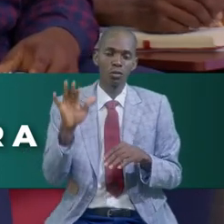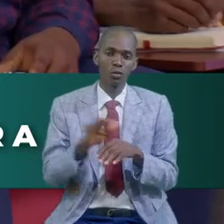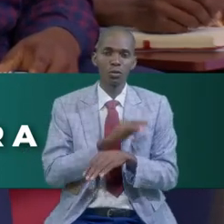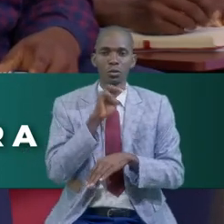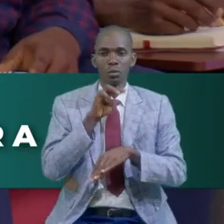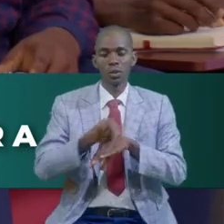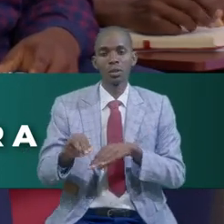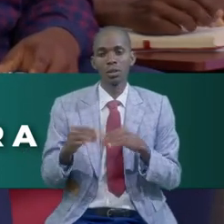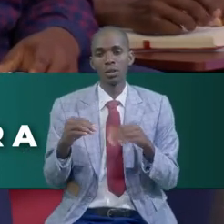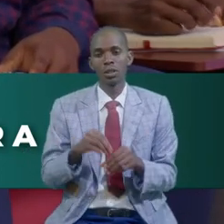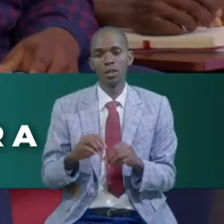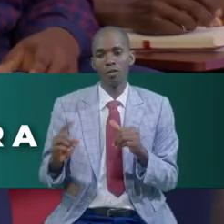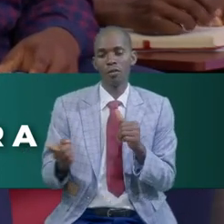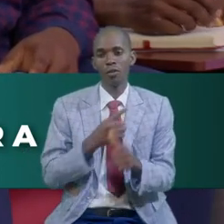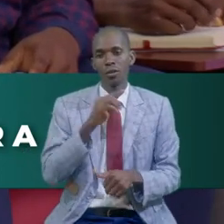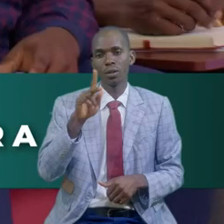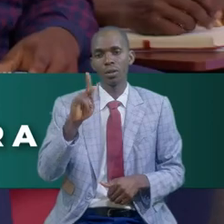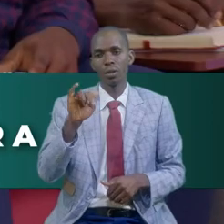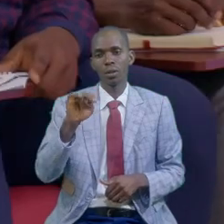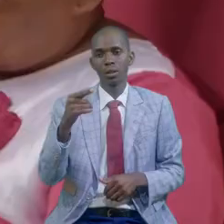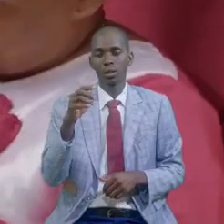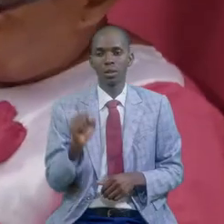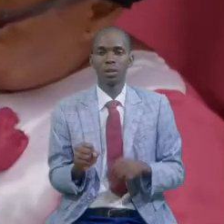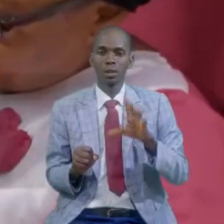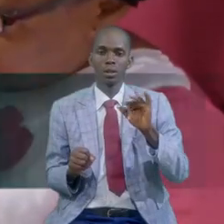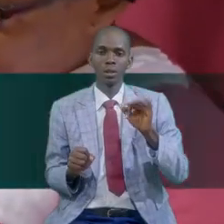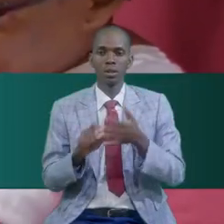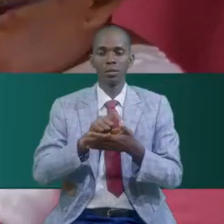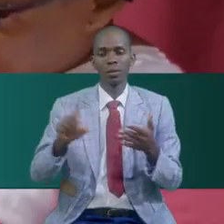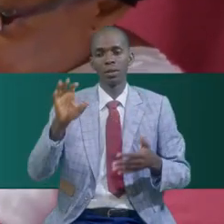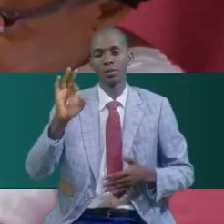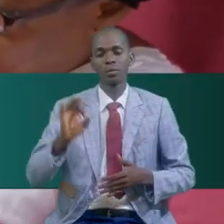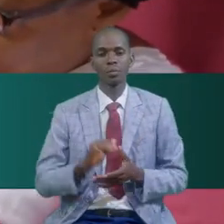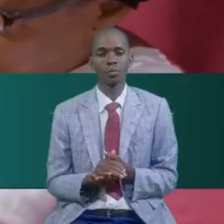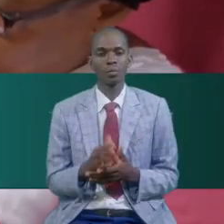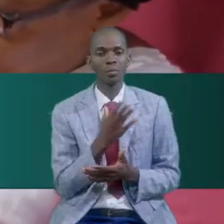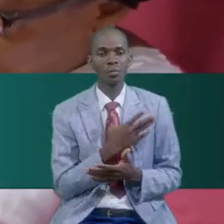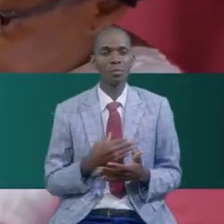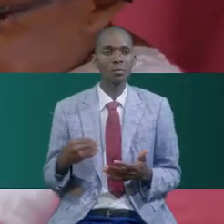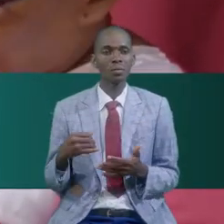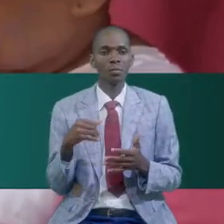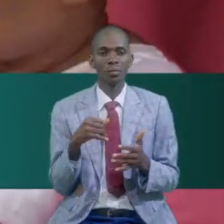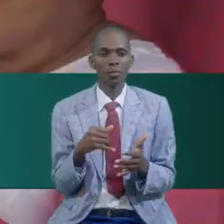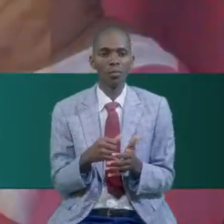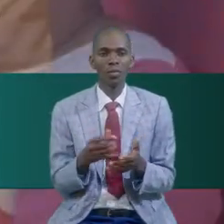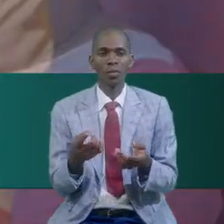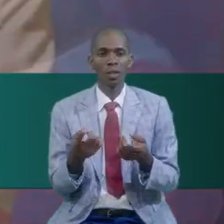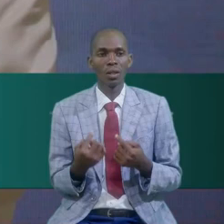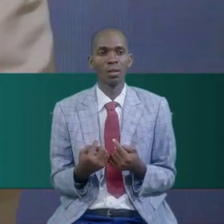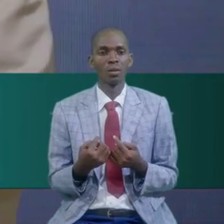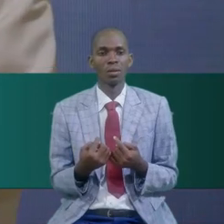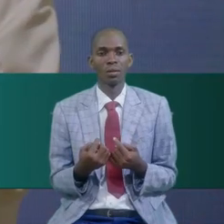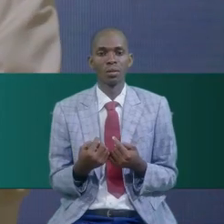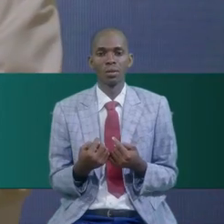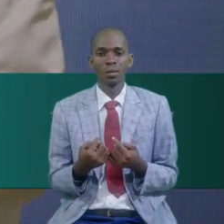chapter 19, verse 9. And he came hither unto a cave, and he